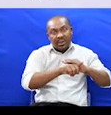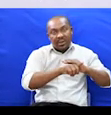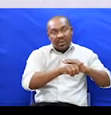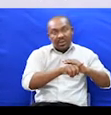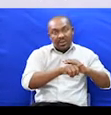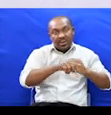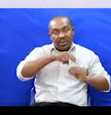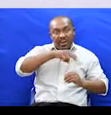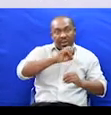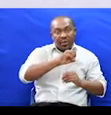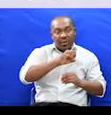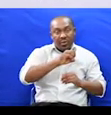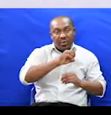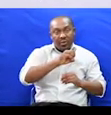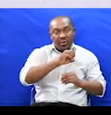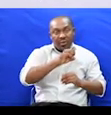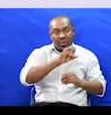found